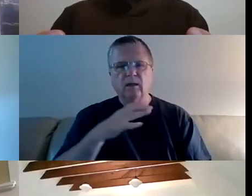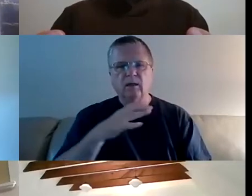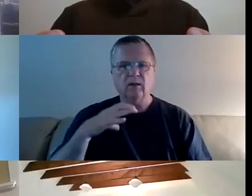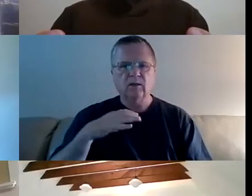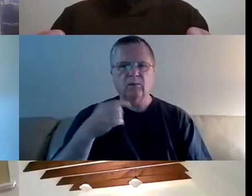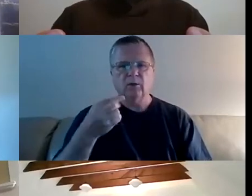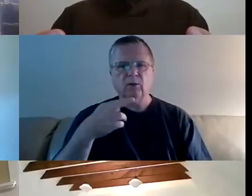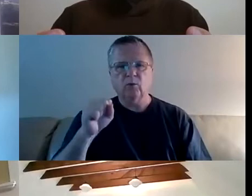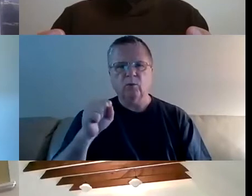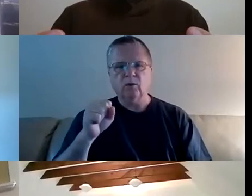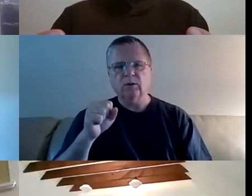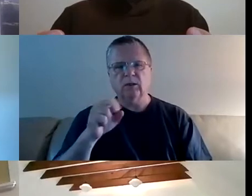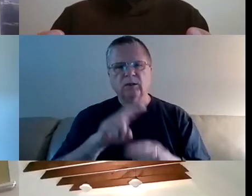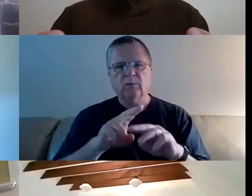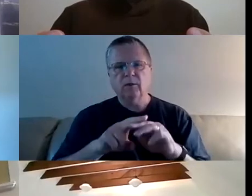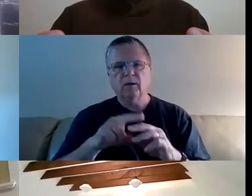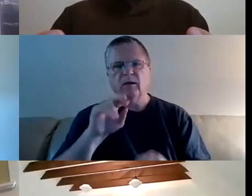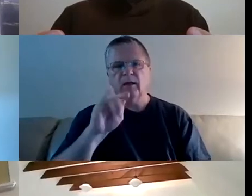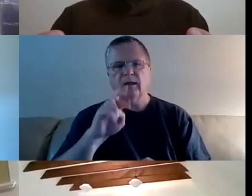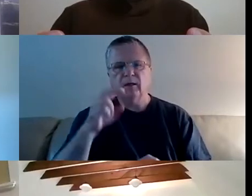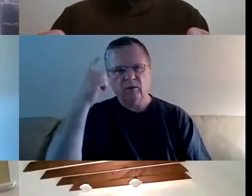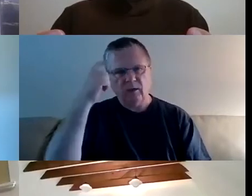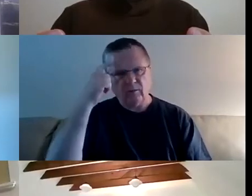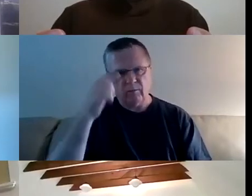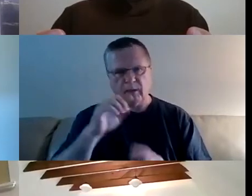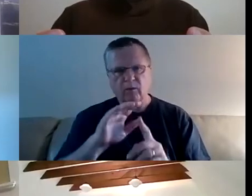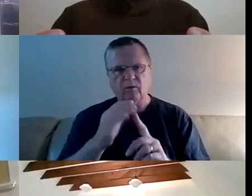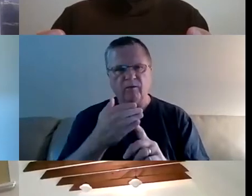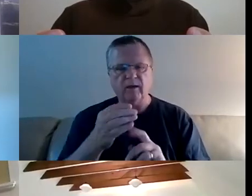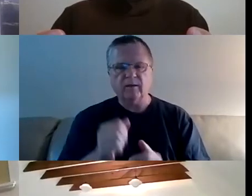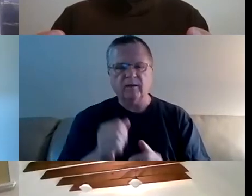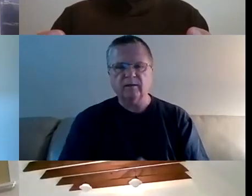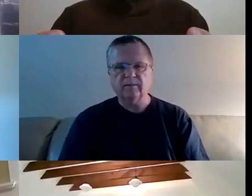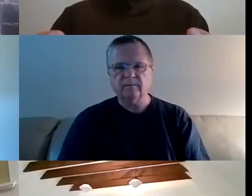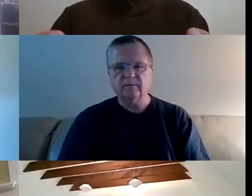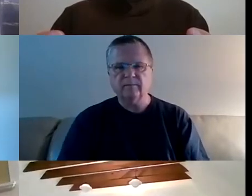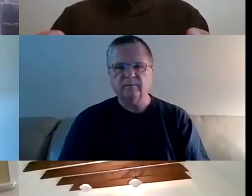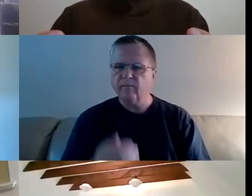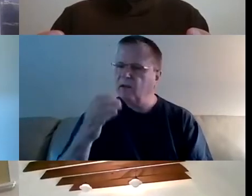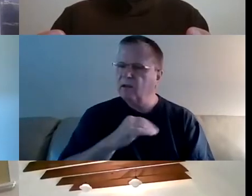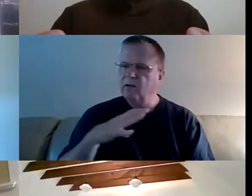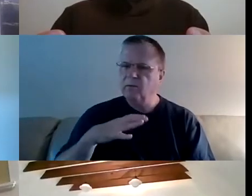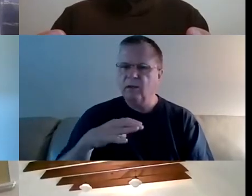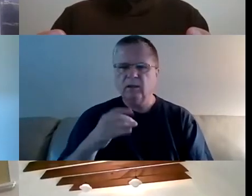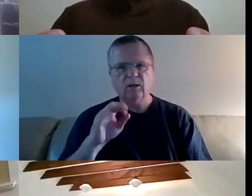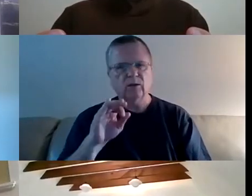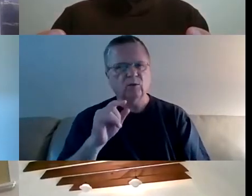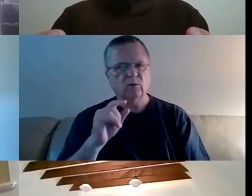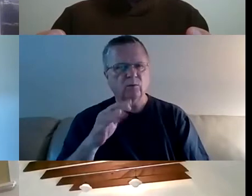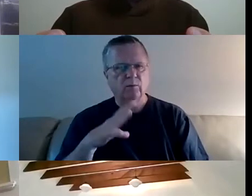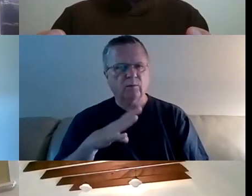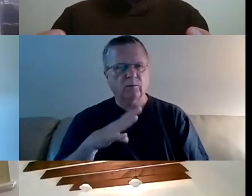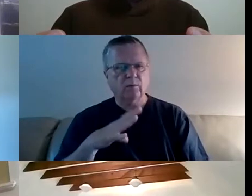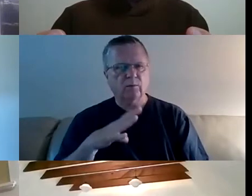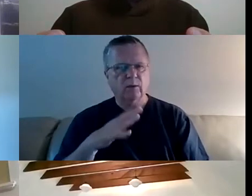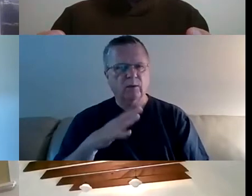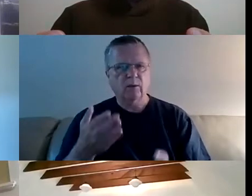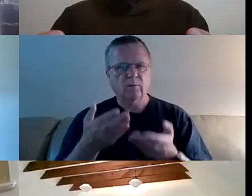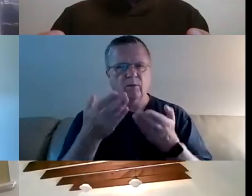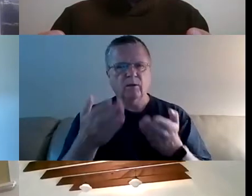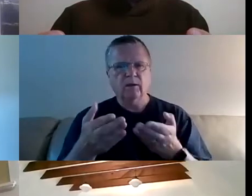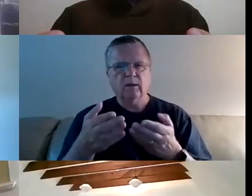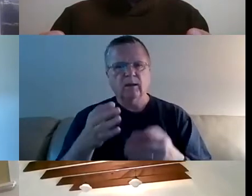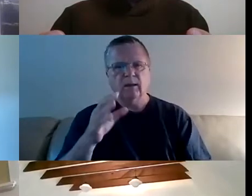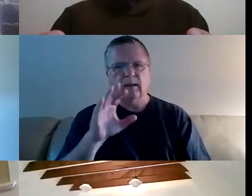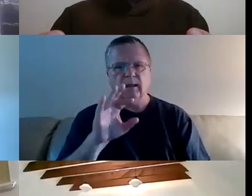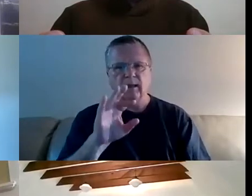Thank you, Councilman. Thank you. Councilwoman Gross presents Bill number 958, resolution